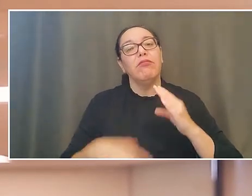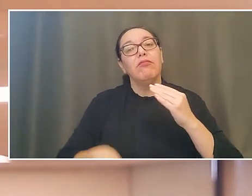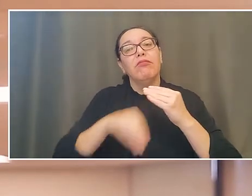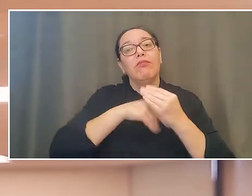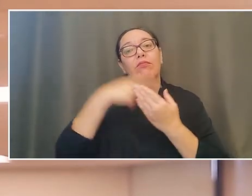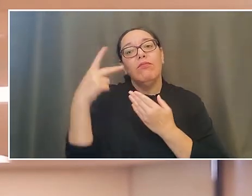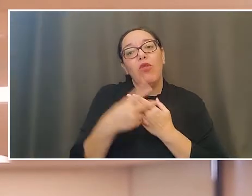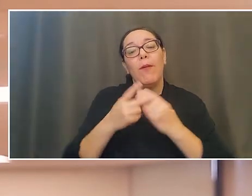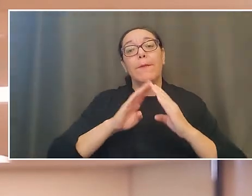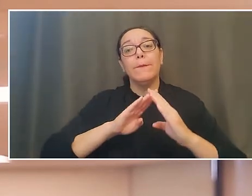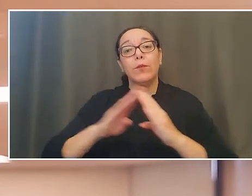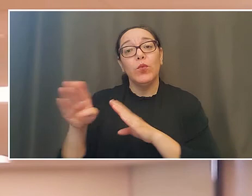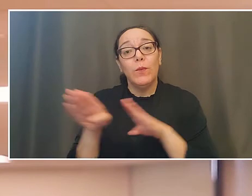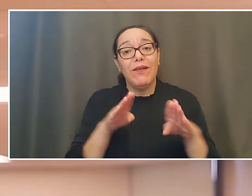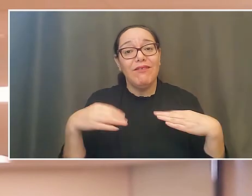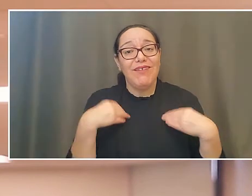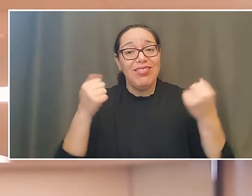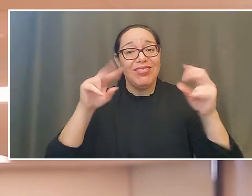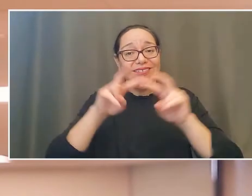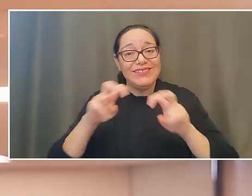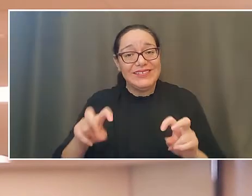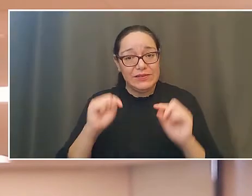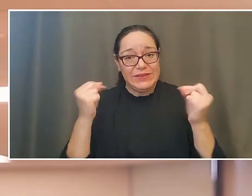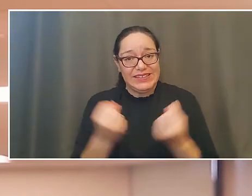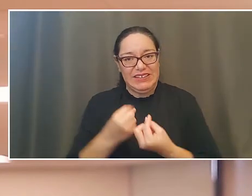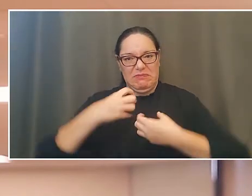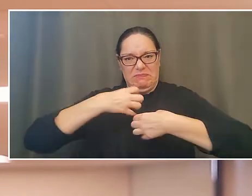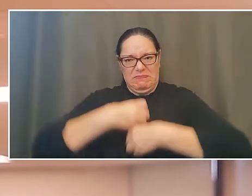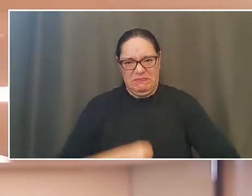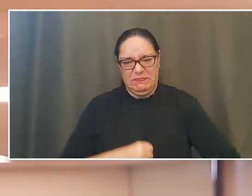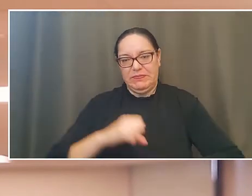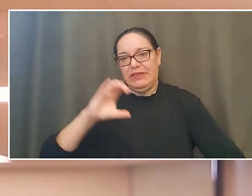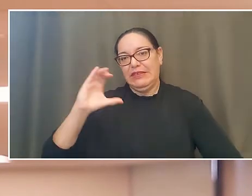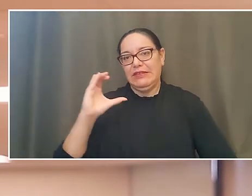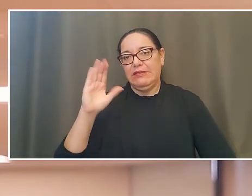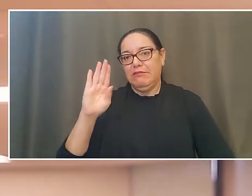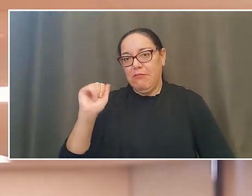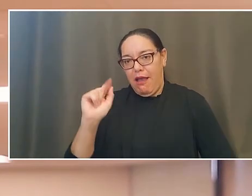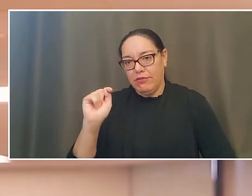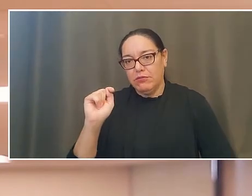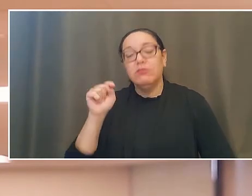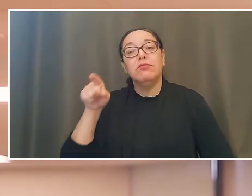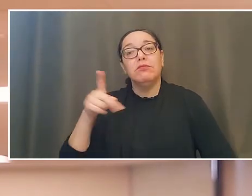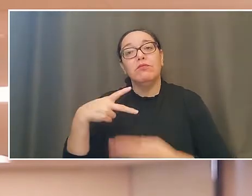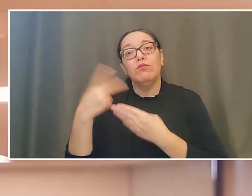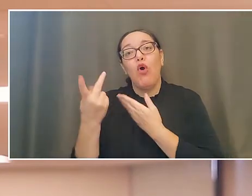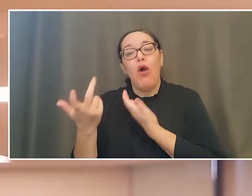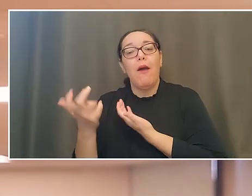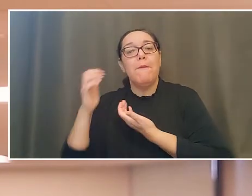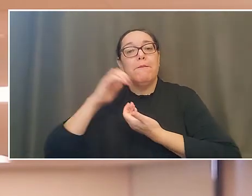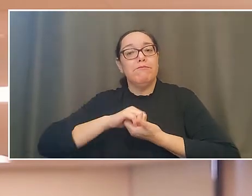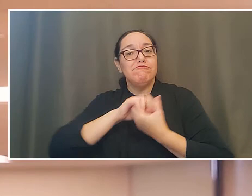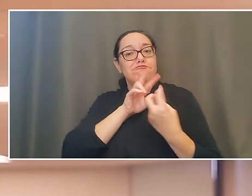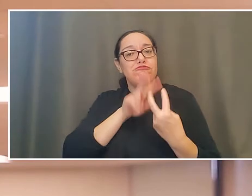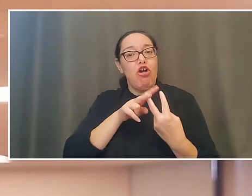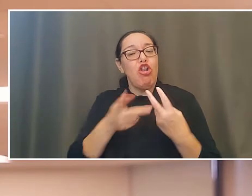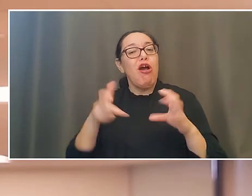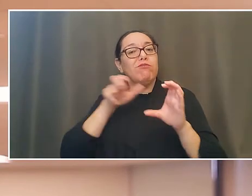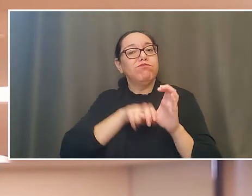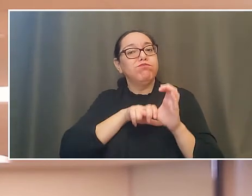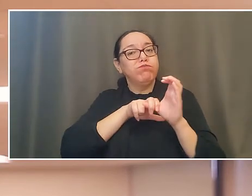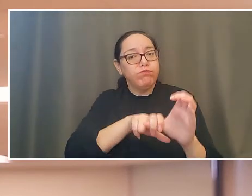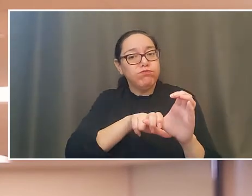Community Behavioral Health Assessment Team, or CBAT for short. This program partners a ride-along RUH-SBH